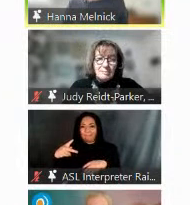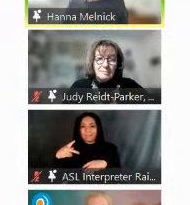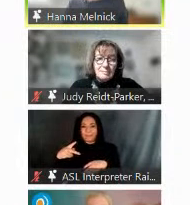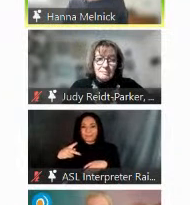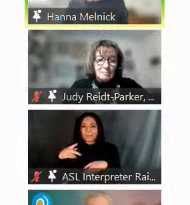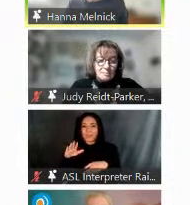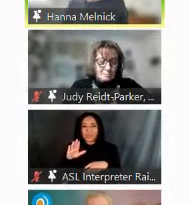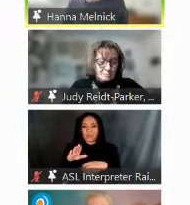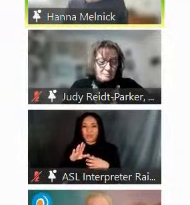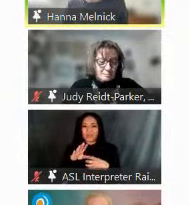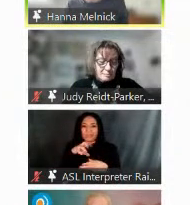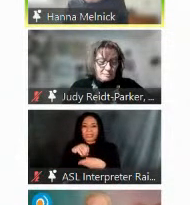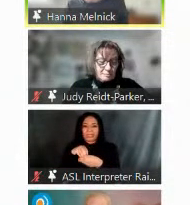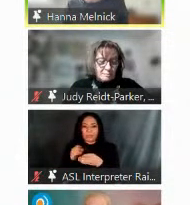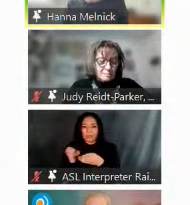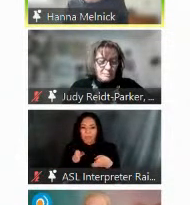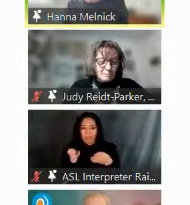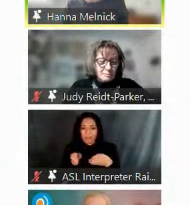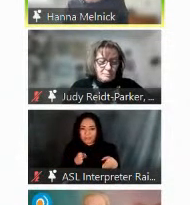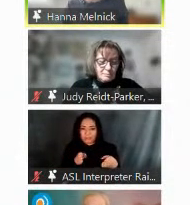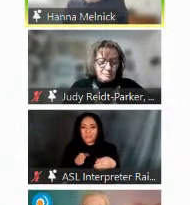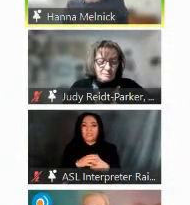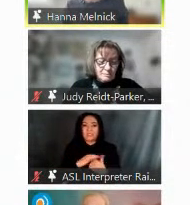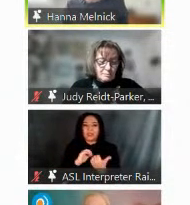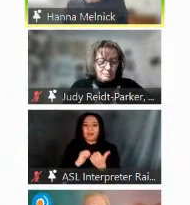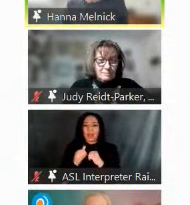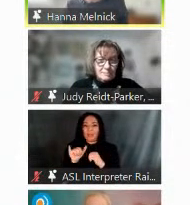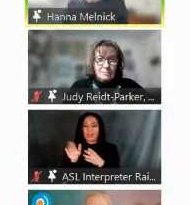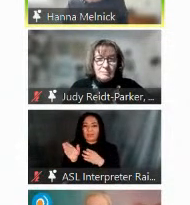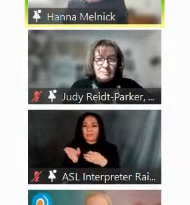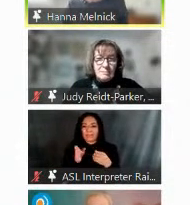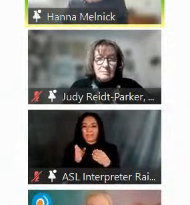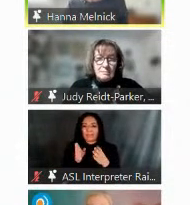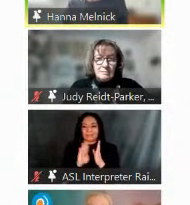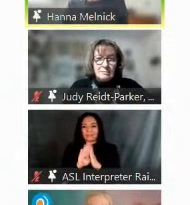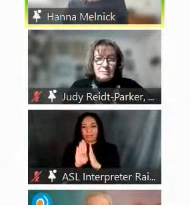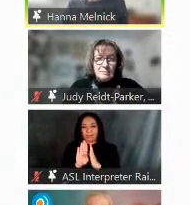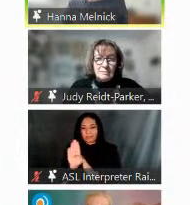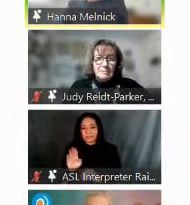for community and family engagement and how that plan is formed.